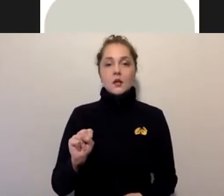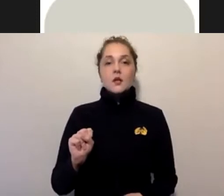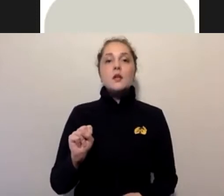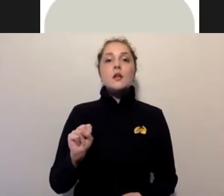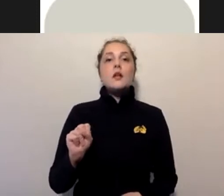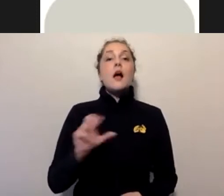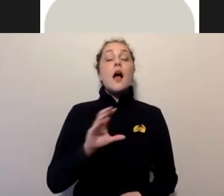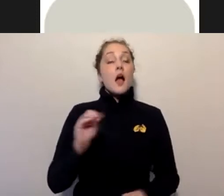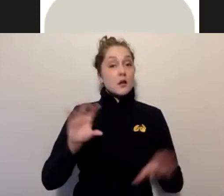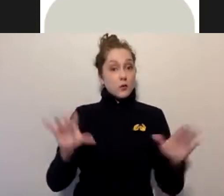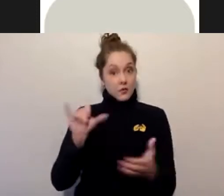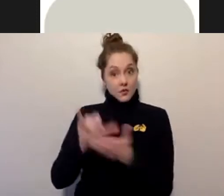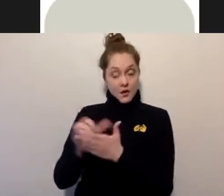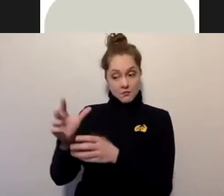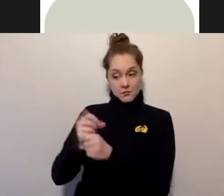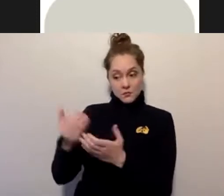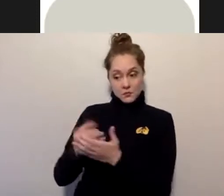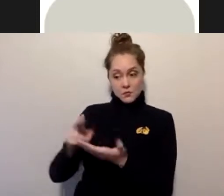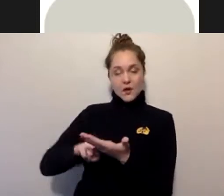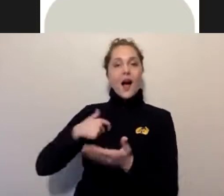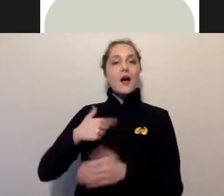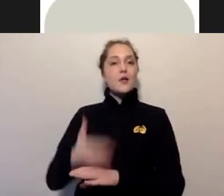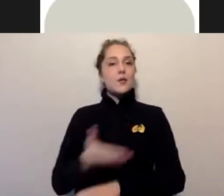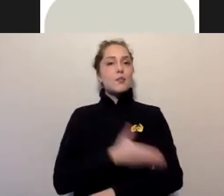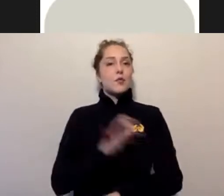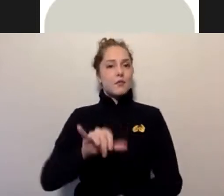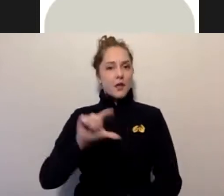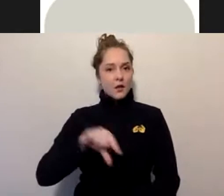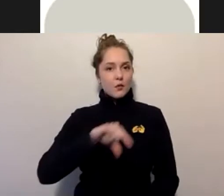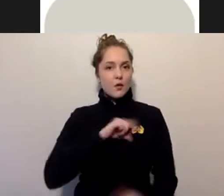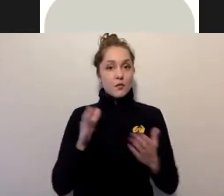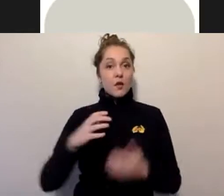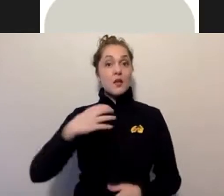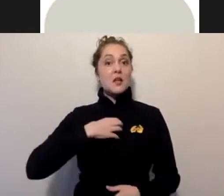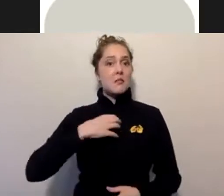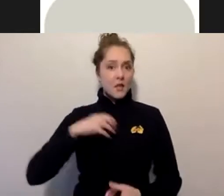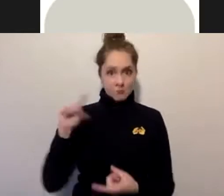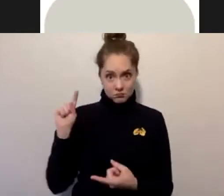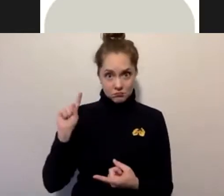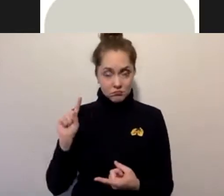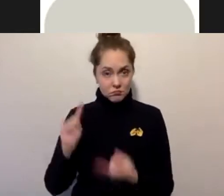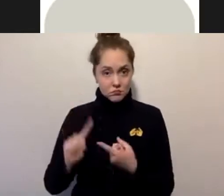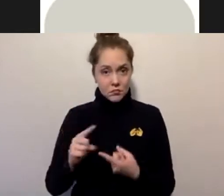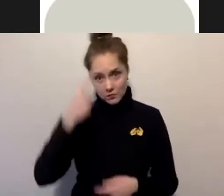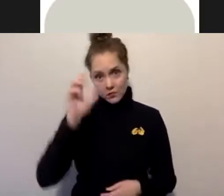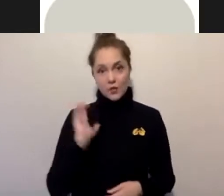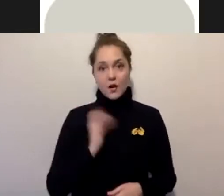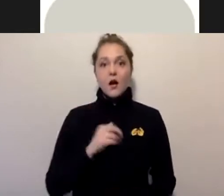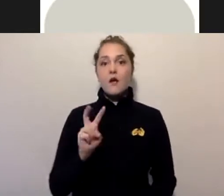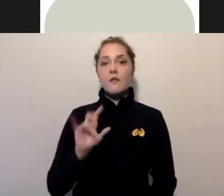and in doing so, improve the quality of that service such that complaints went down on our Via Trans